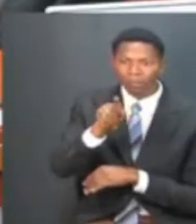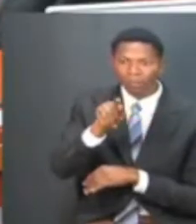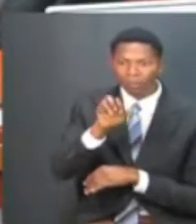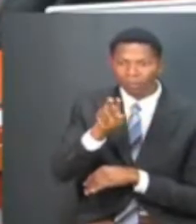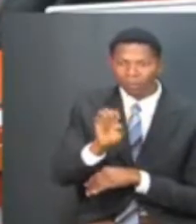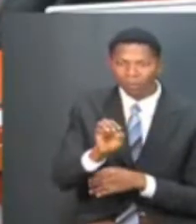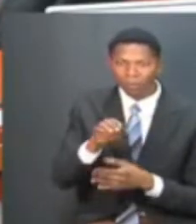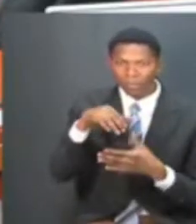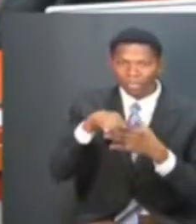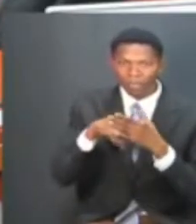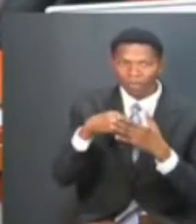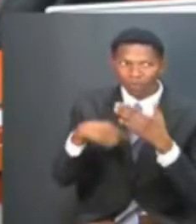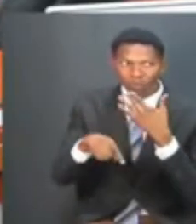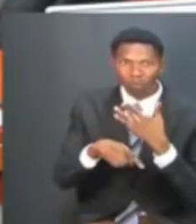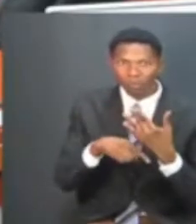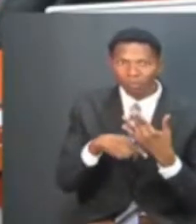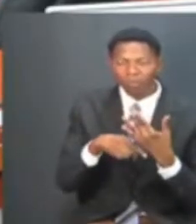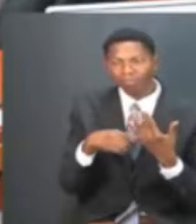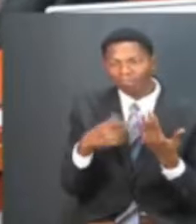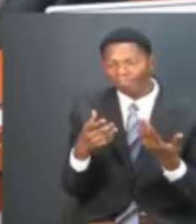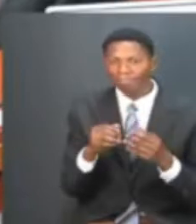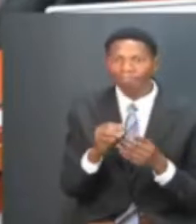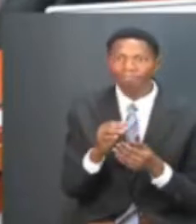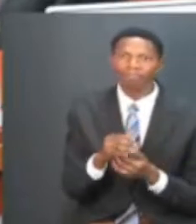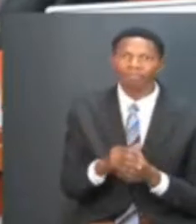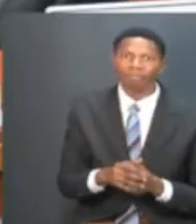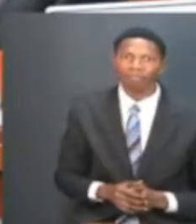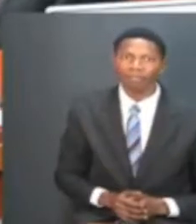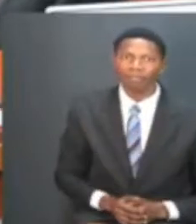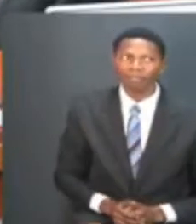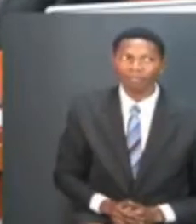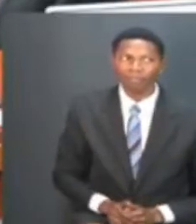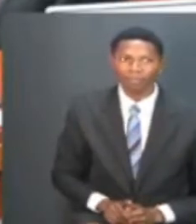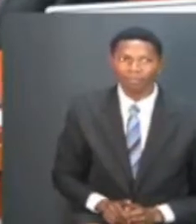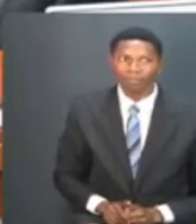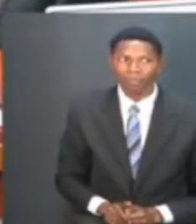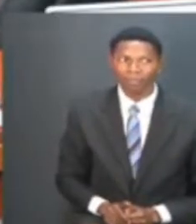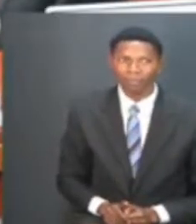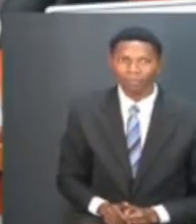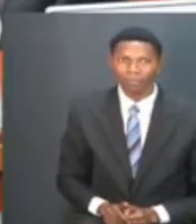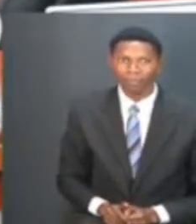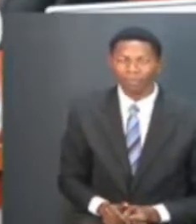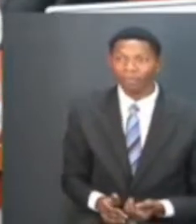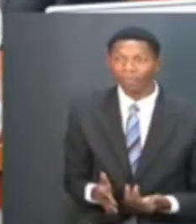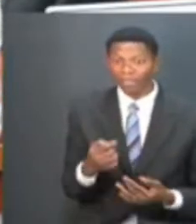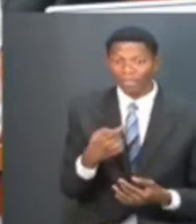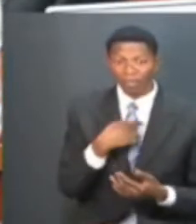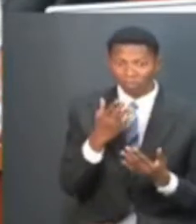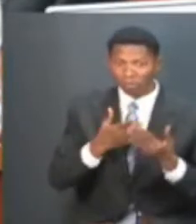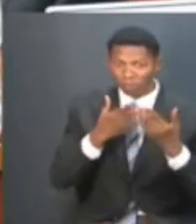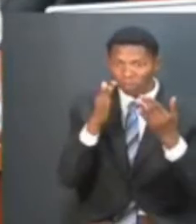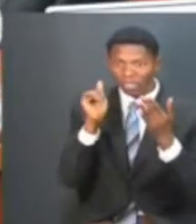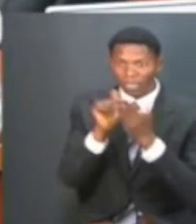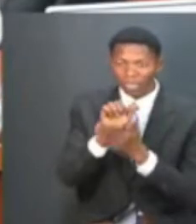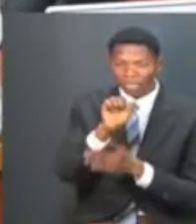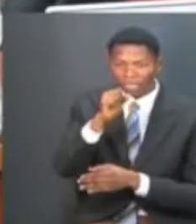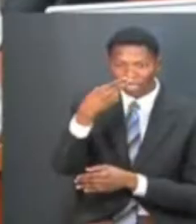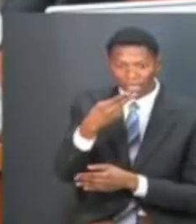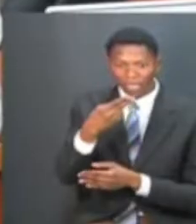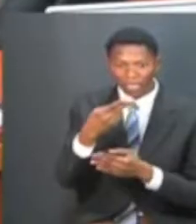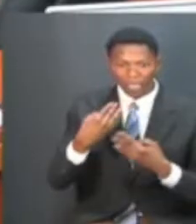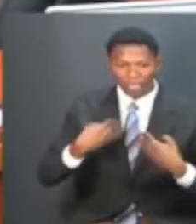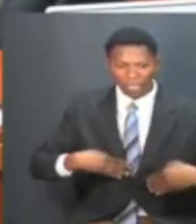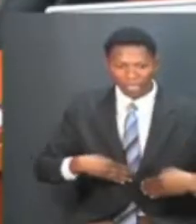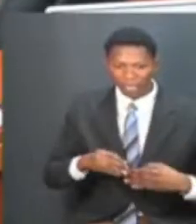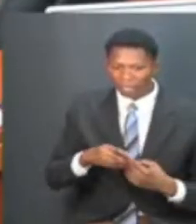school academic curriculum. I am accordingly proposing that the relevant stakeholder bodies, particularly